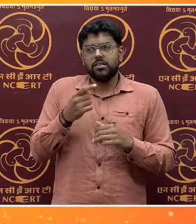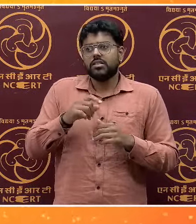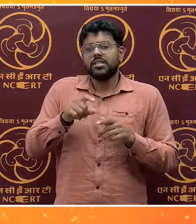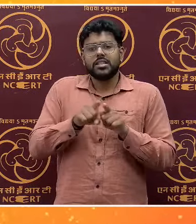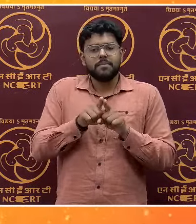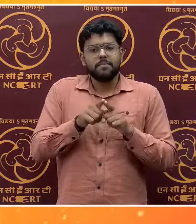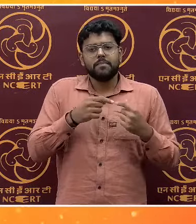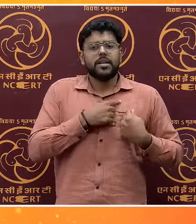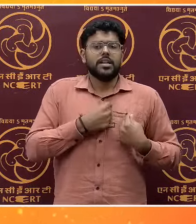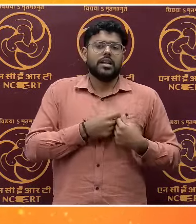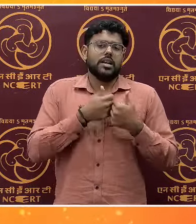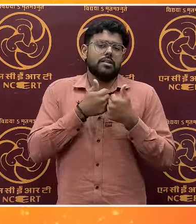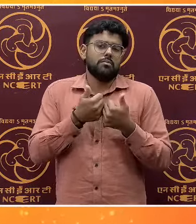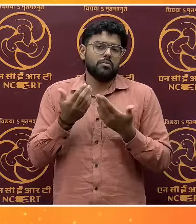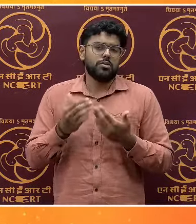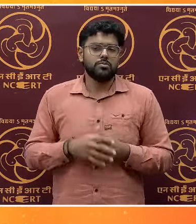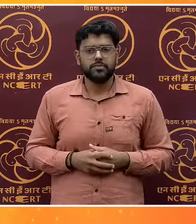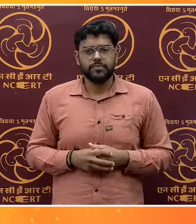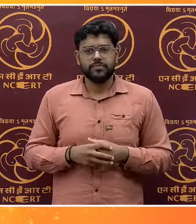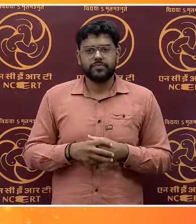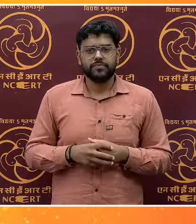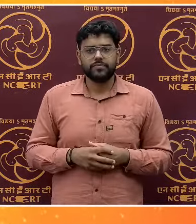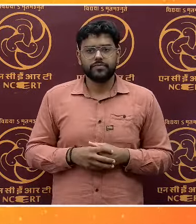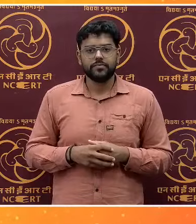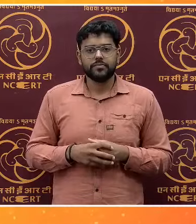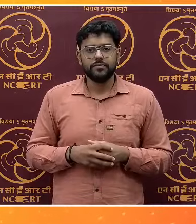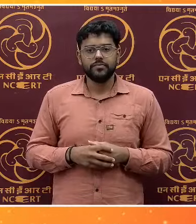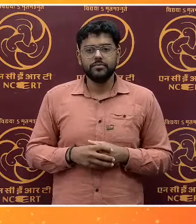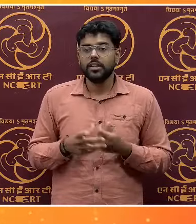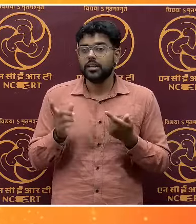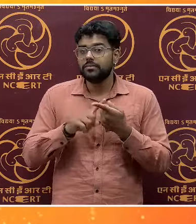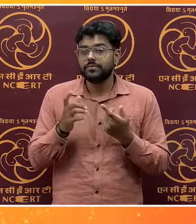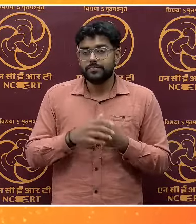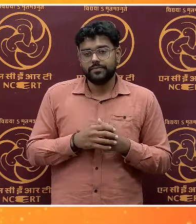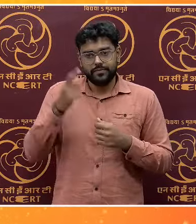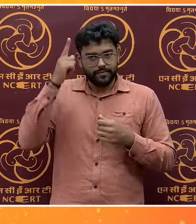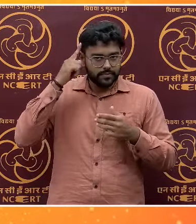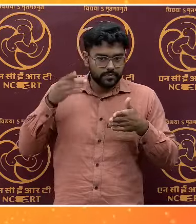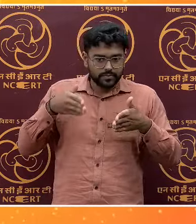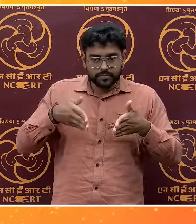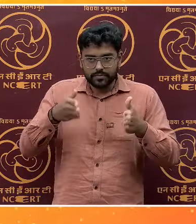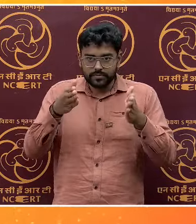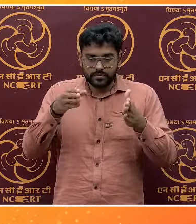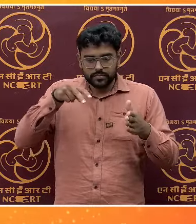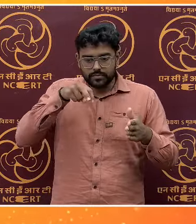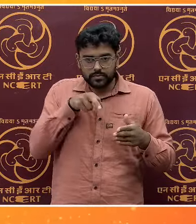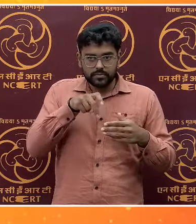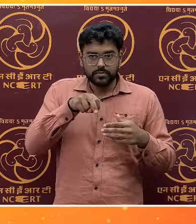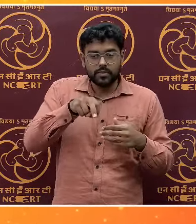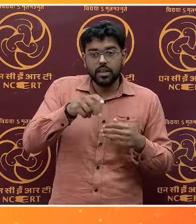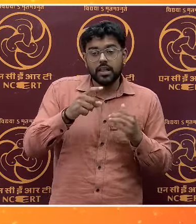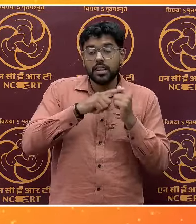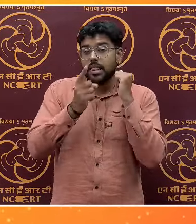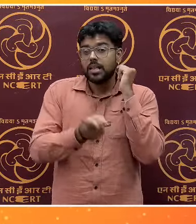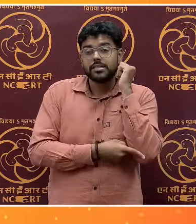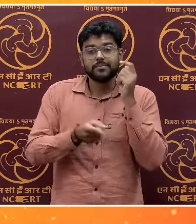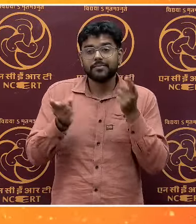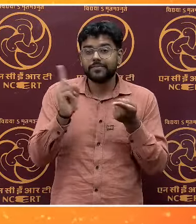compassion in return. So then, ma'am, then they crossed, and then lastly, what happened? No,